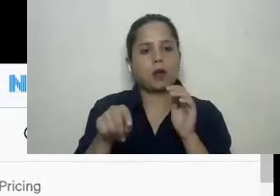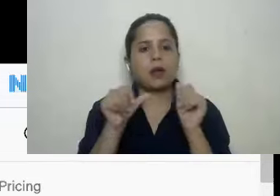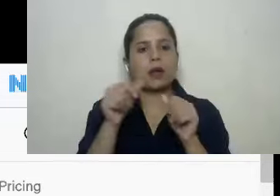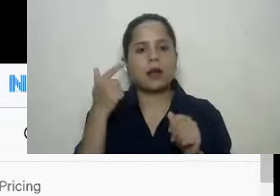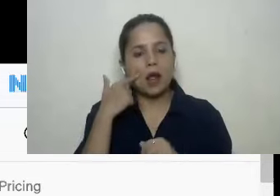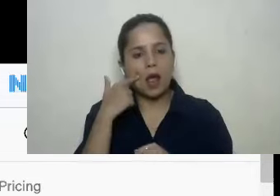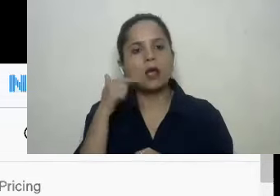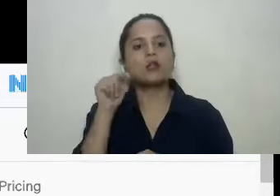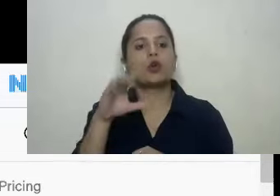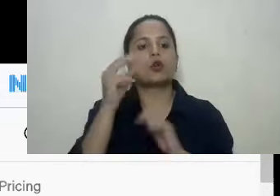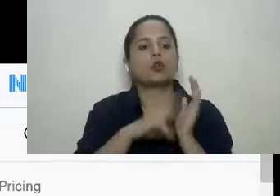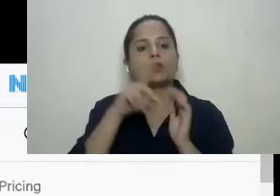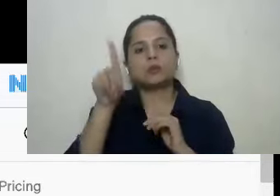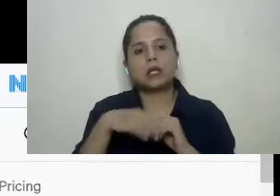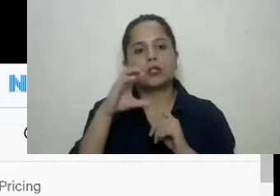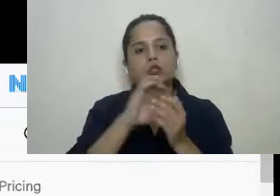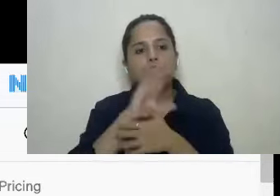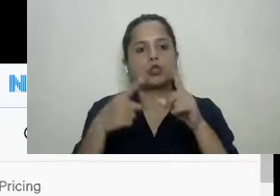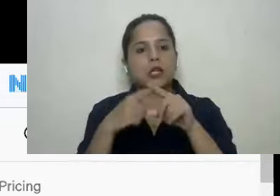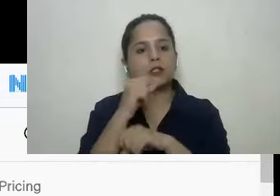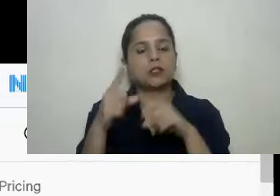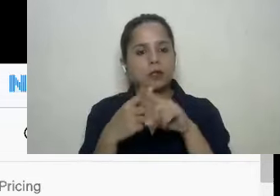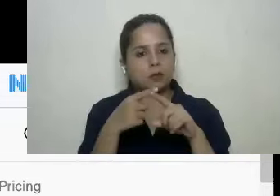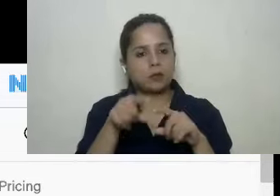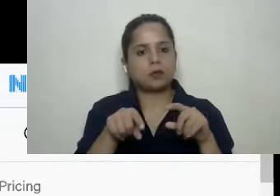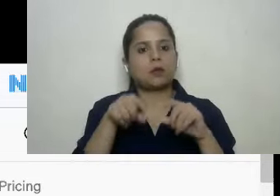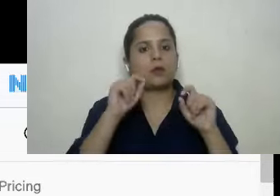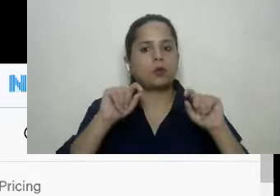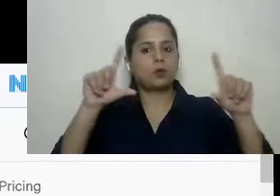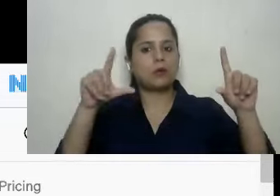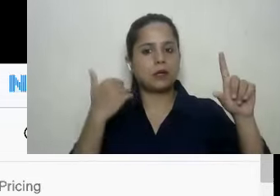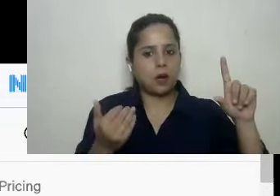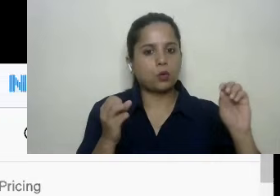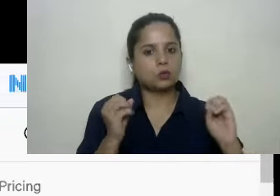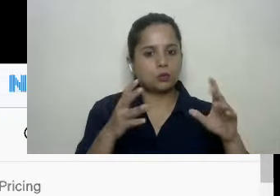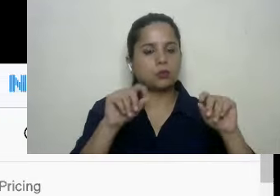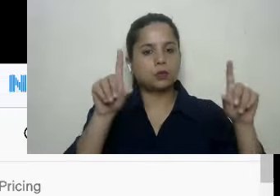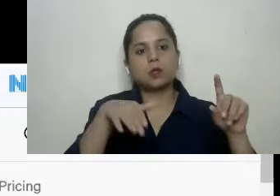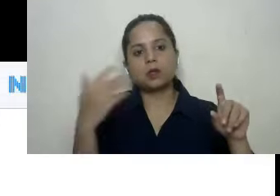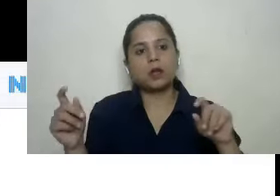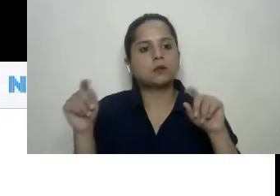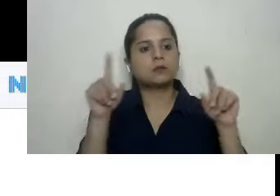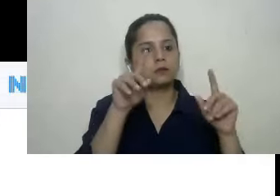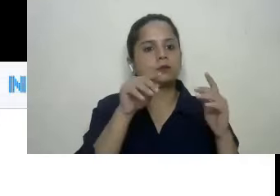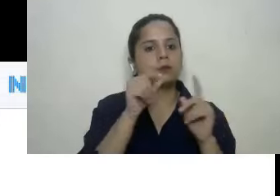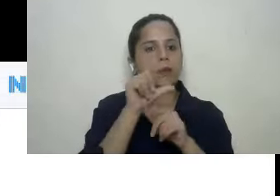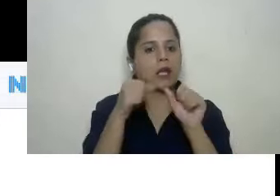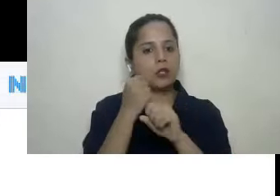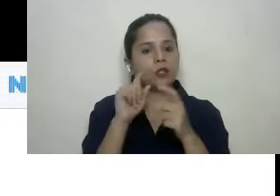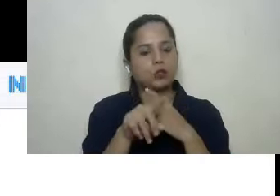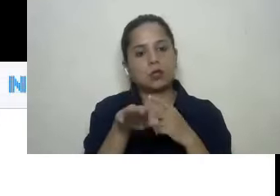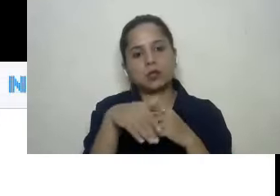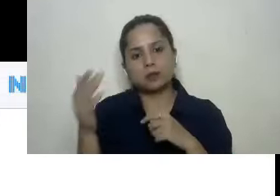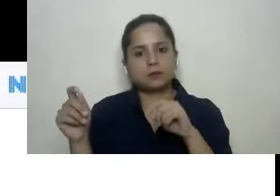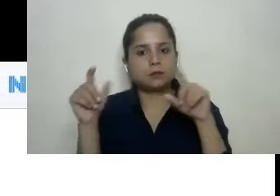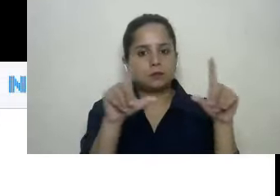openai.com/ChatGPT and we get this page. And when we go to start now, we get the next page. So can we go to the next page?